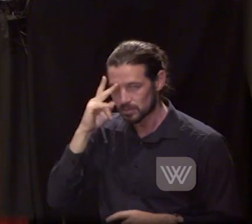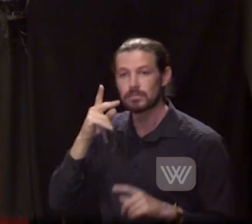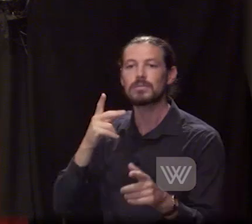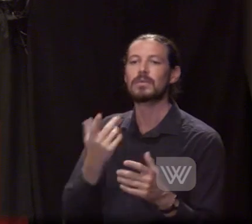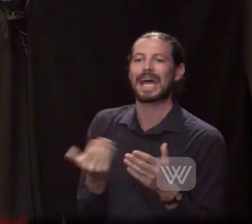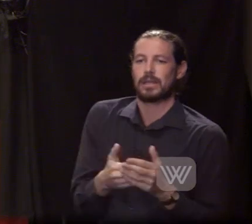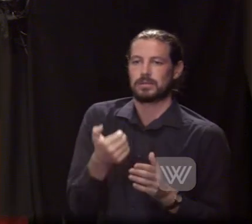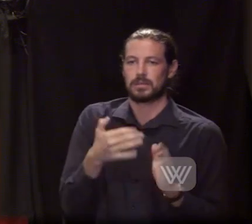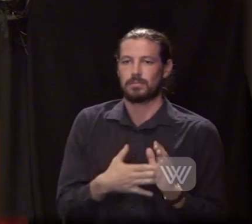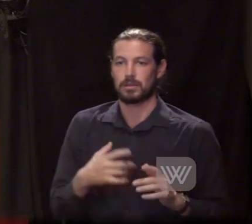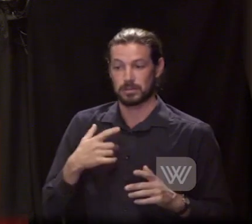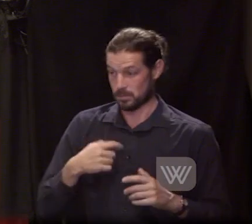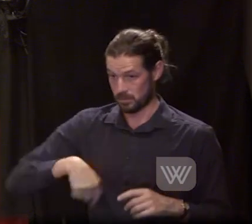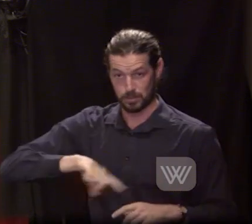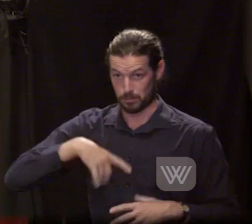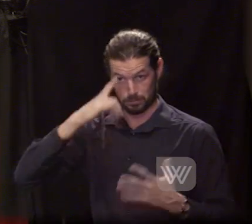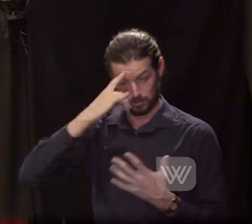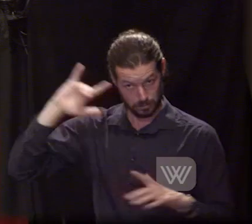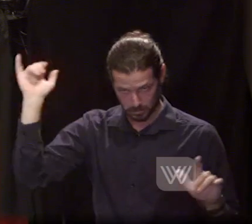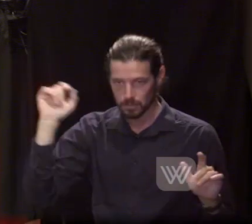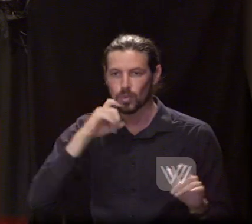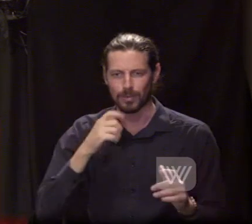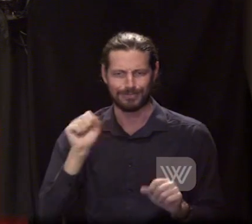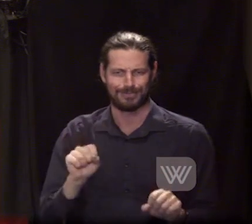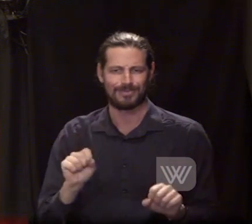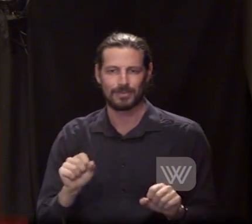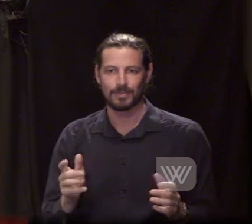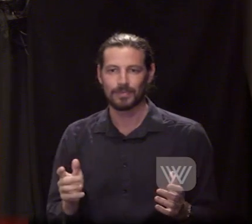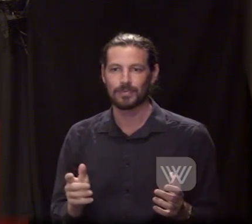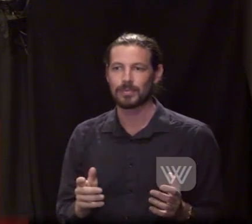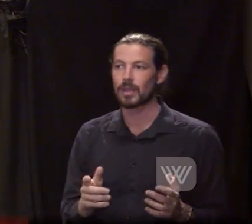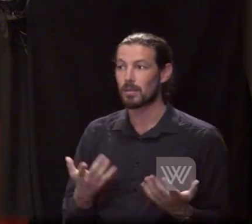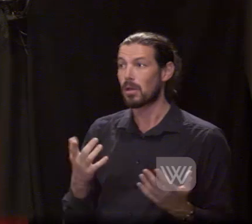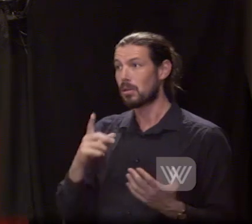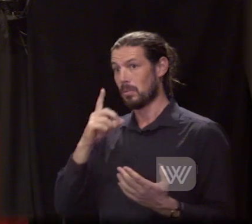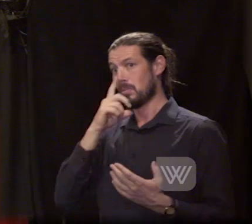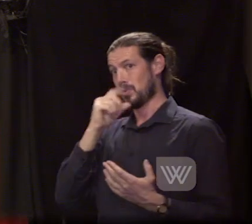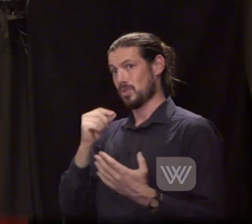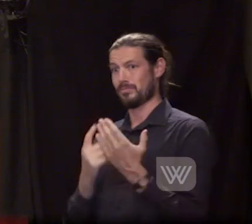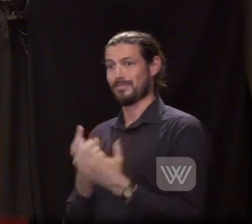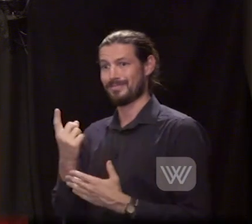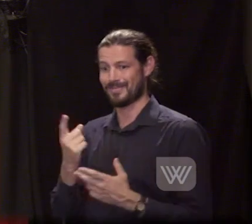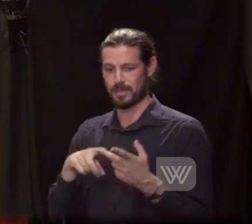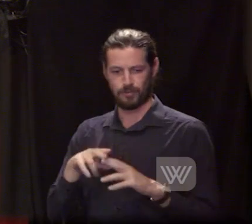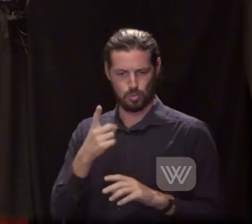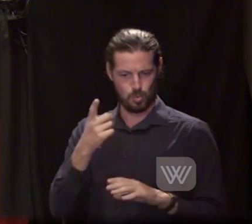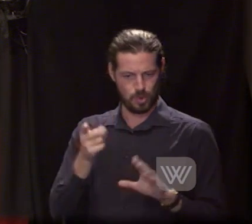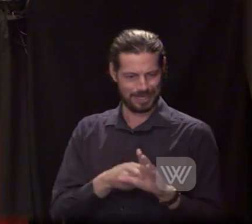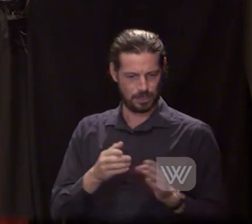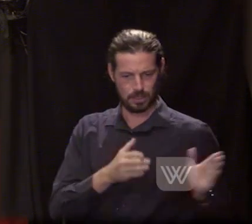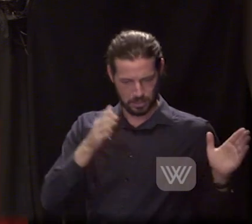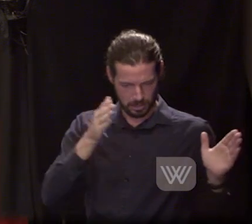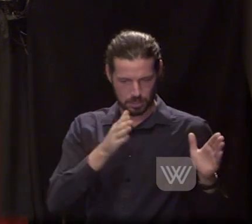6 months, we would have been really pissed. But, we could have done it, though. That's the thing is, once you've already gone a year and they